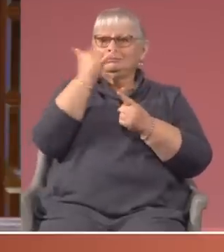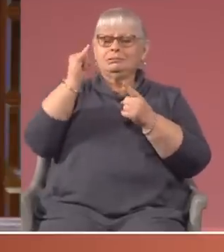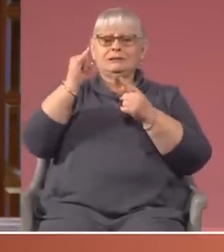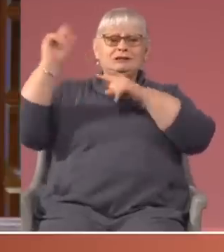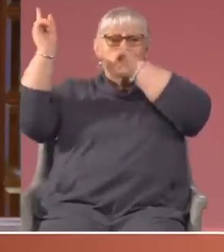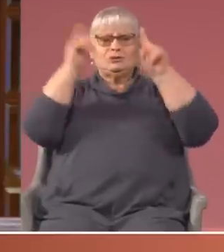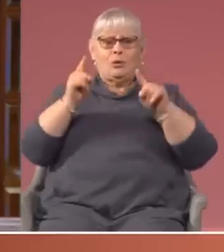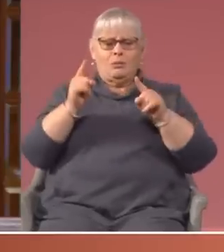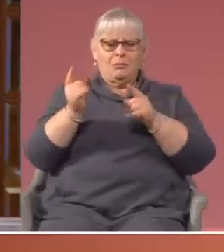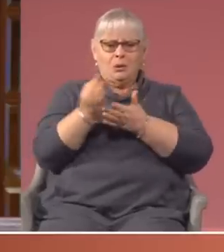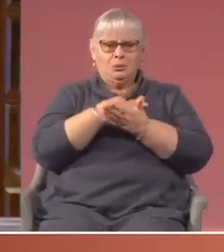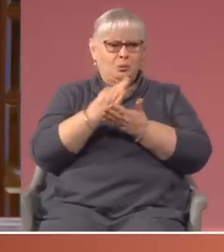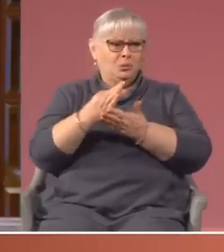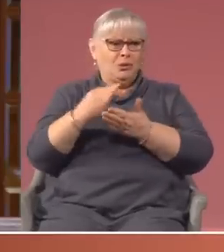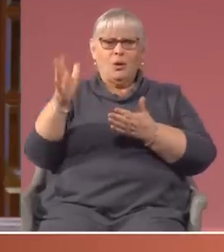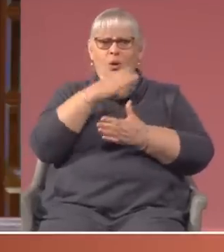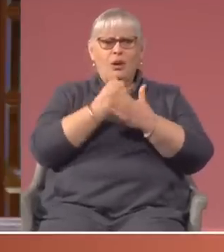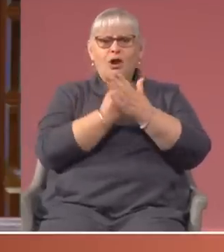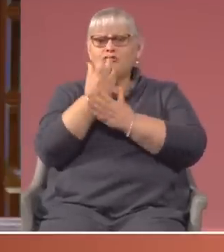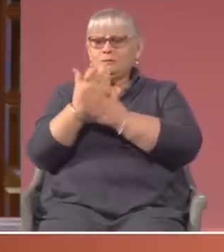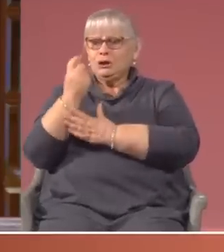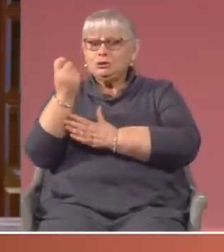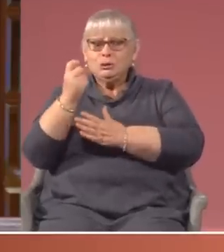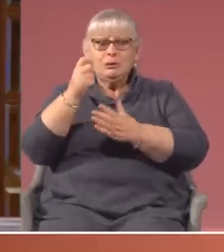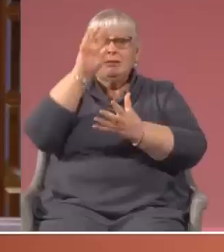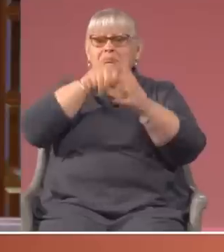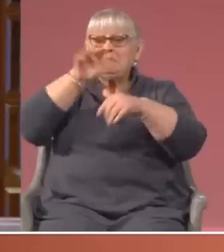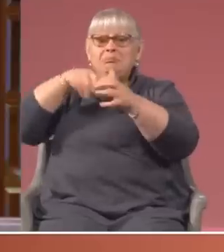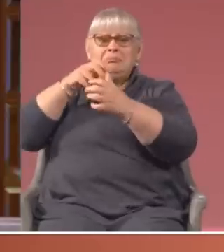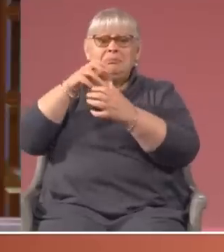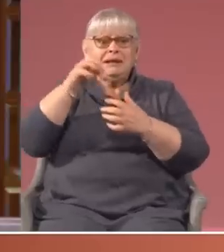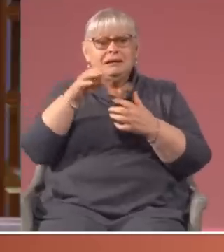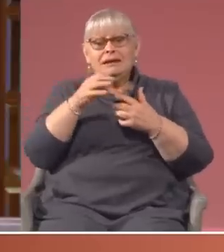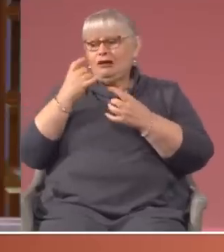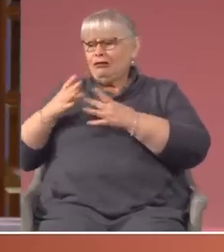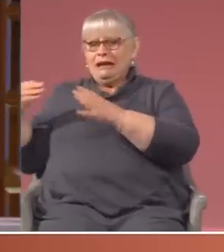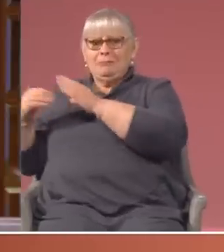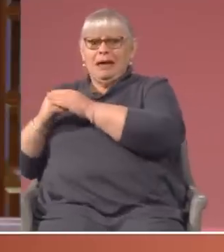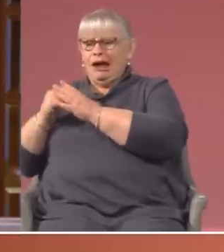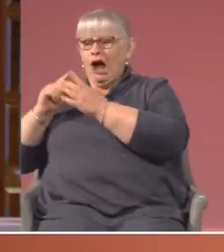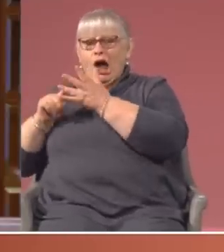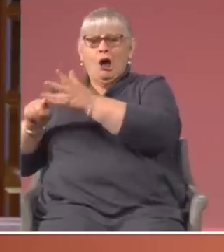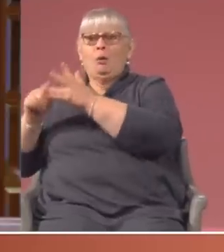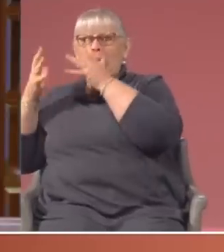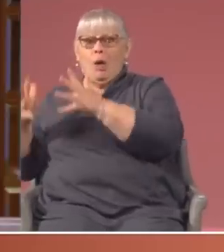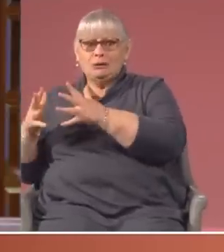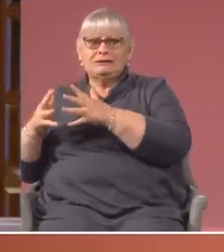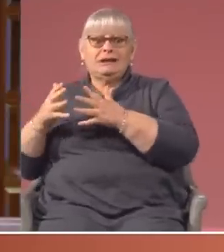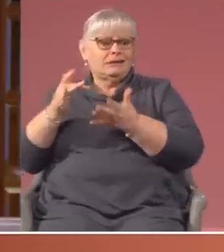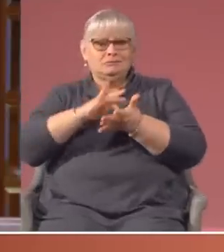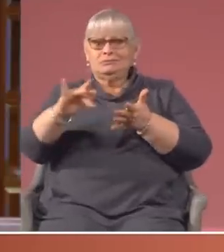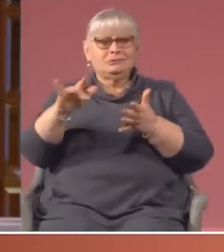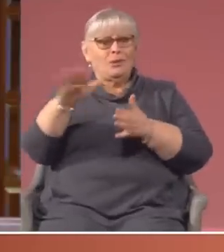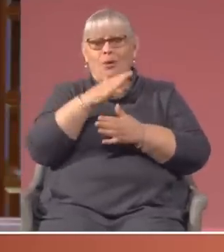destroying our crops the week before we started picking, when you've got a massive overdraft, agriculture has always drawn my